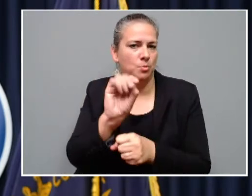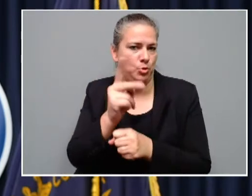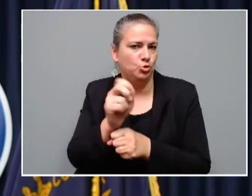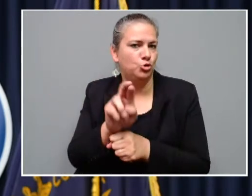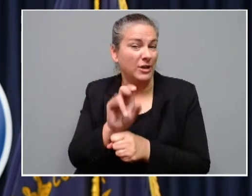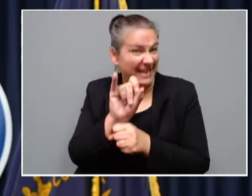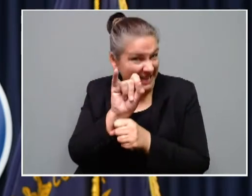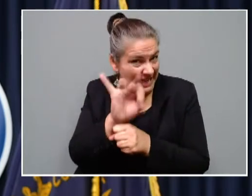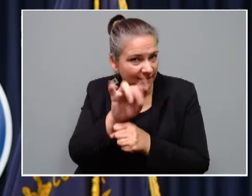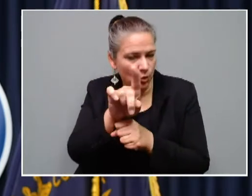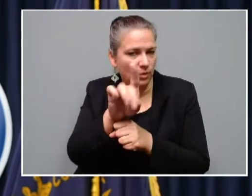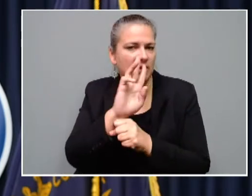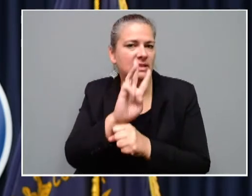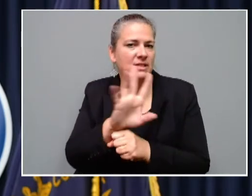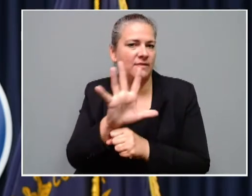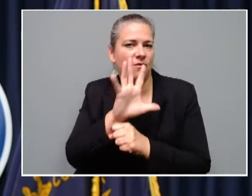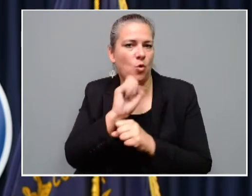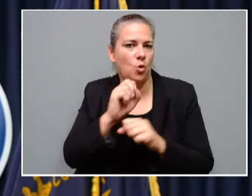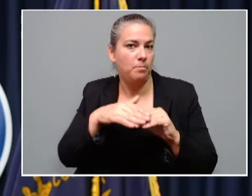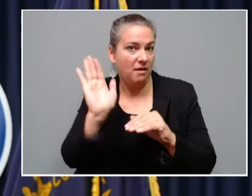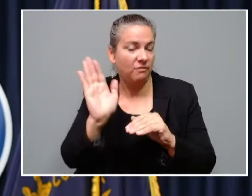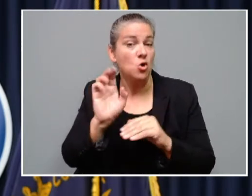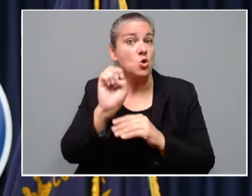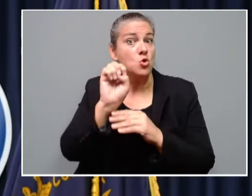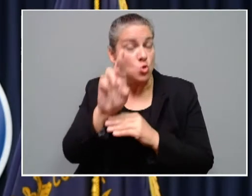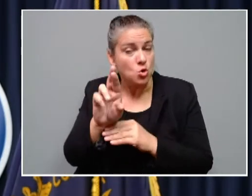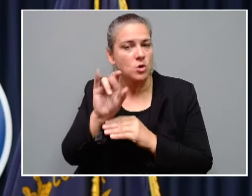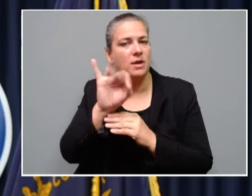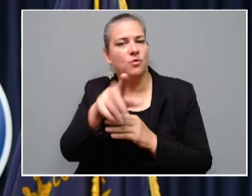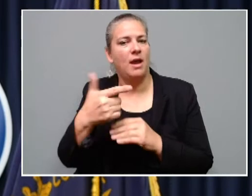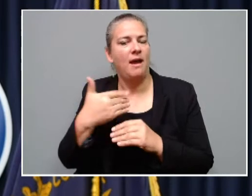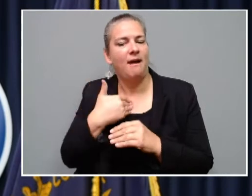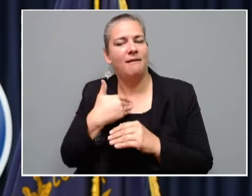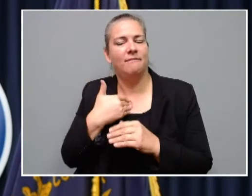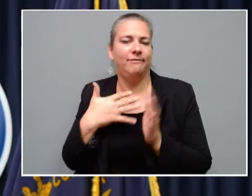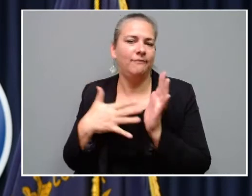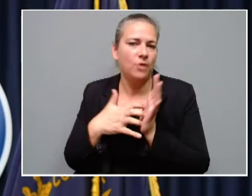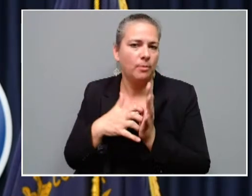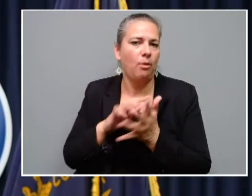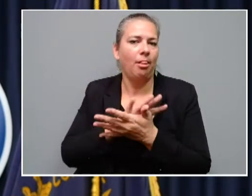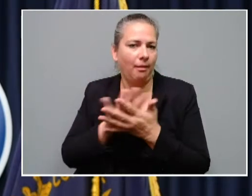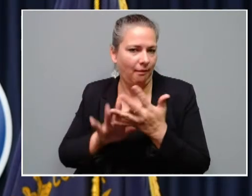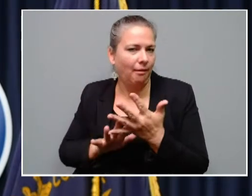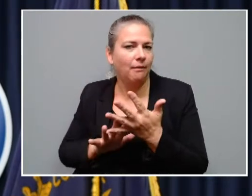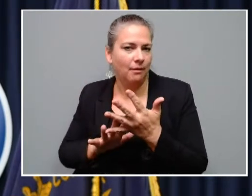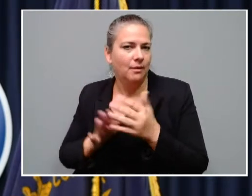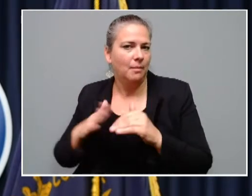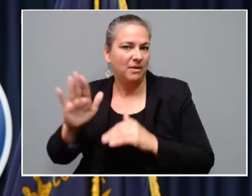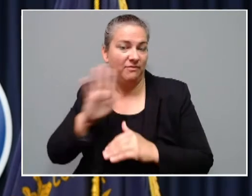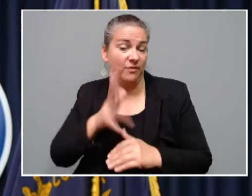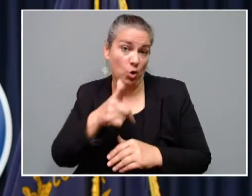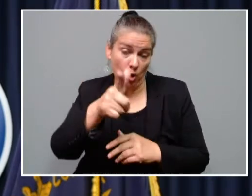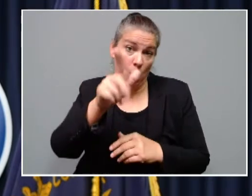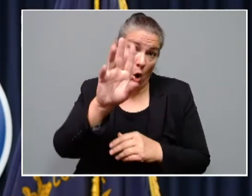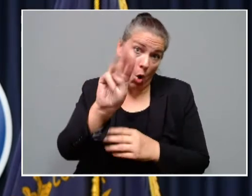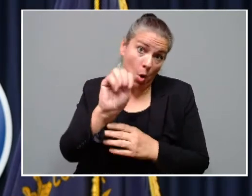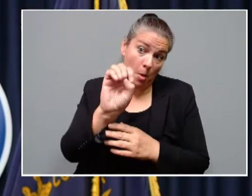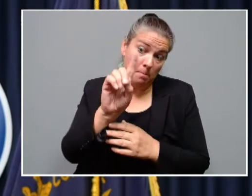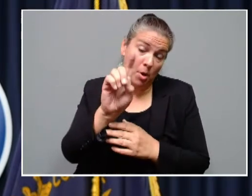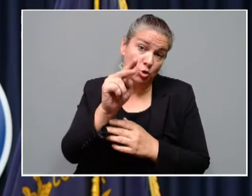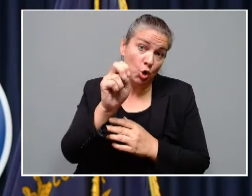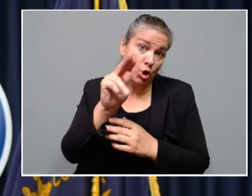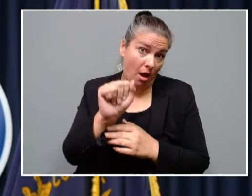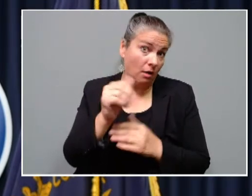of 65 or you have any of those conditions. You can go ahead and get a booster of Moderna if you are immunocompromised